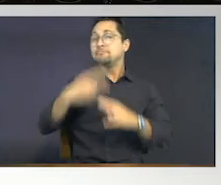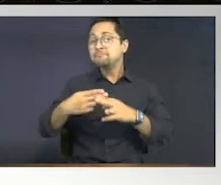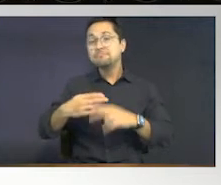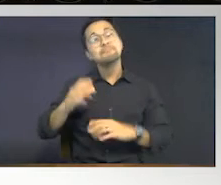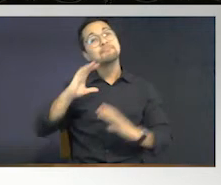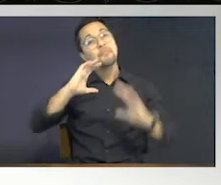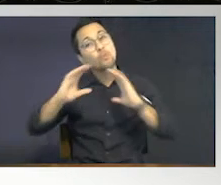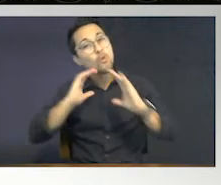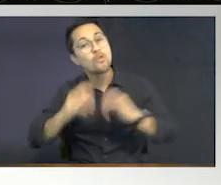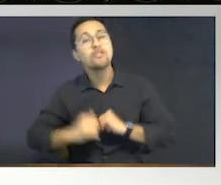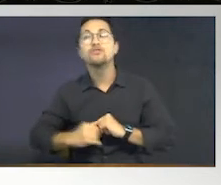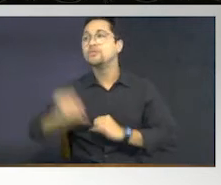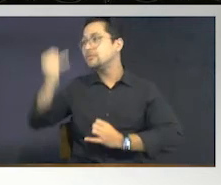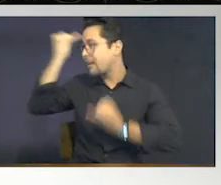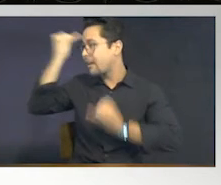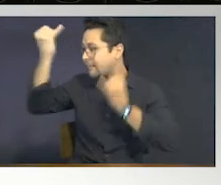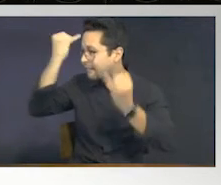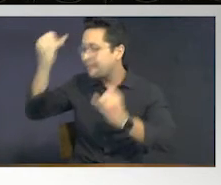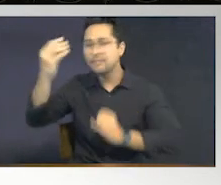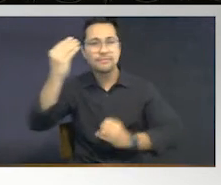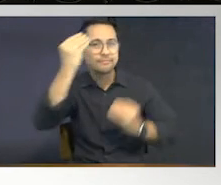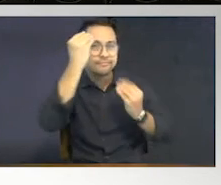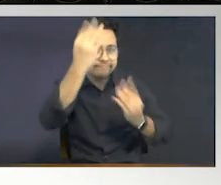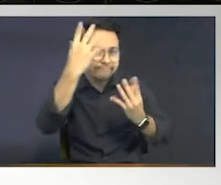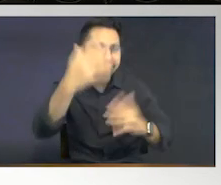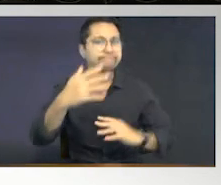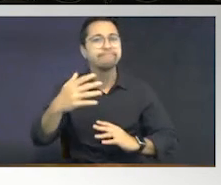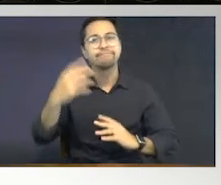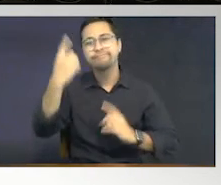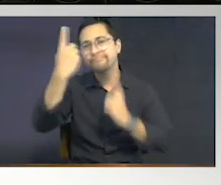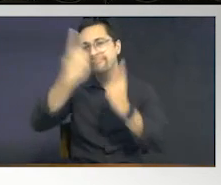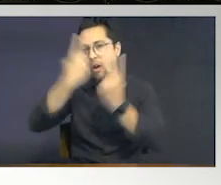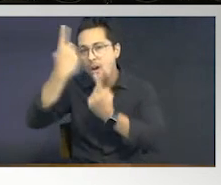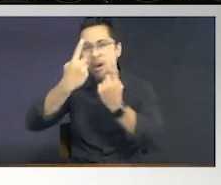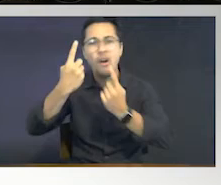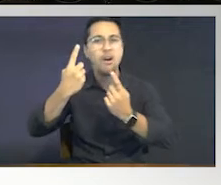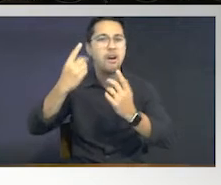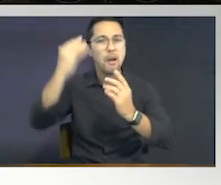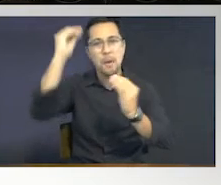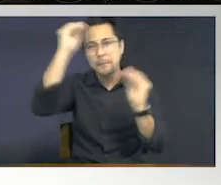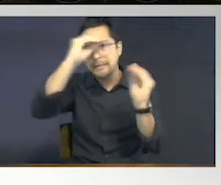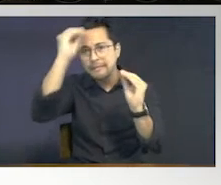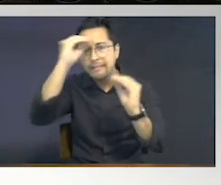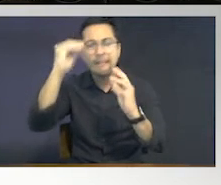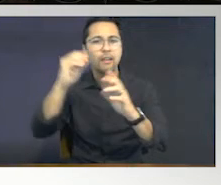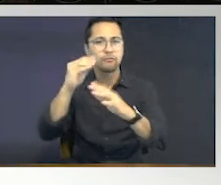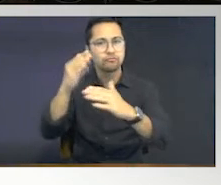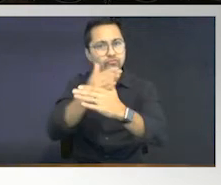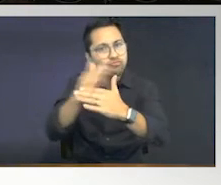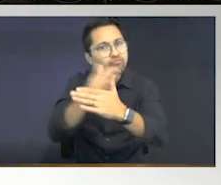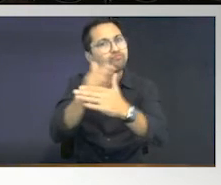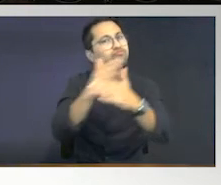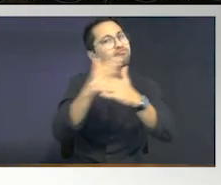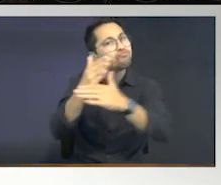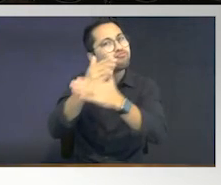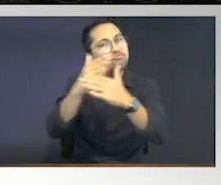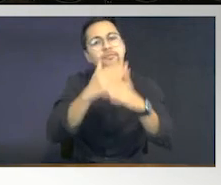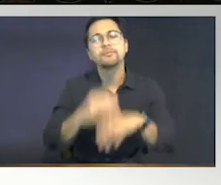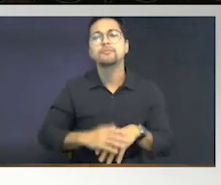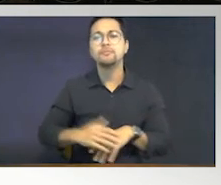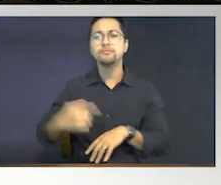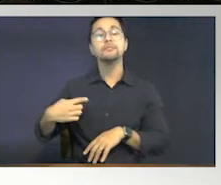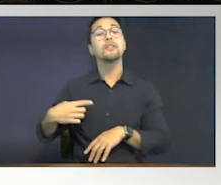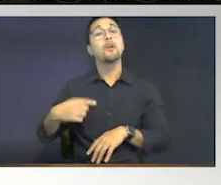ideas, information, thoughts, feelings, opinions. We communicate a lot with different people on a